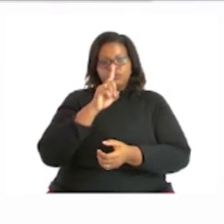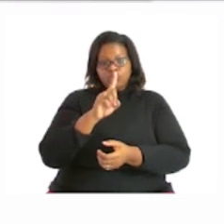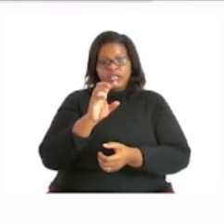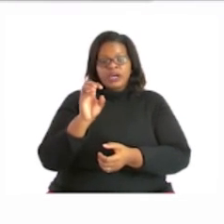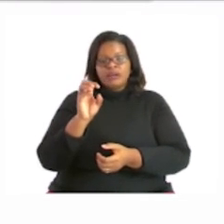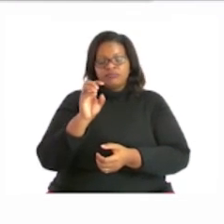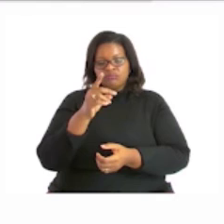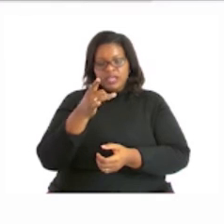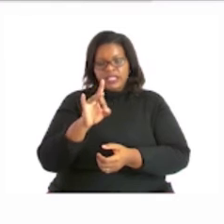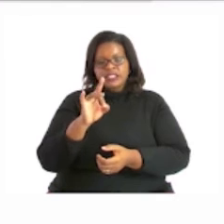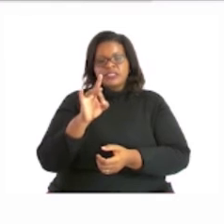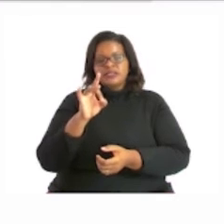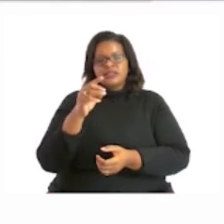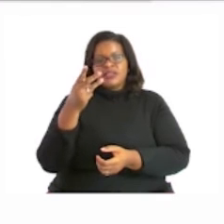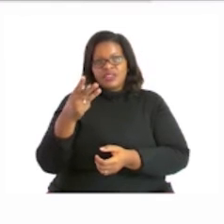So